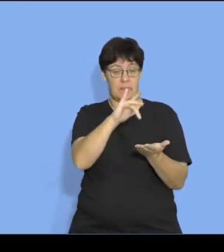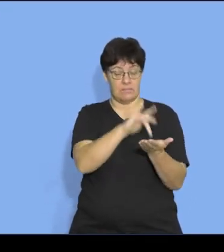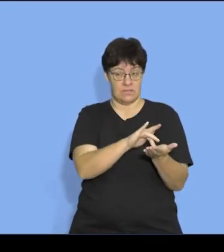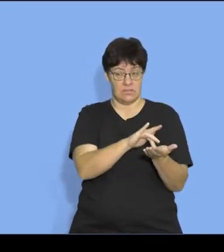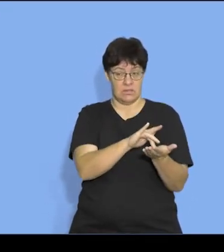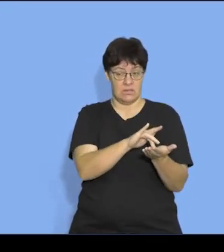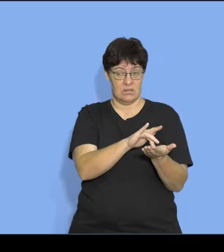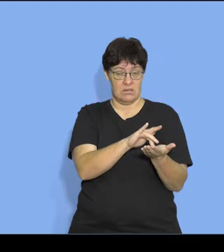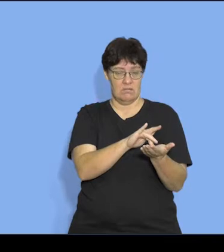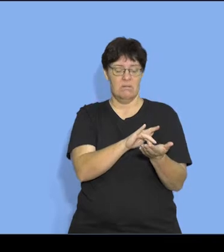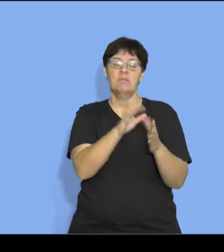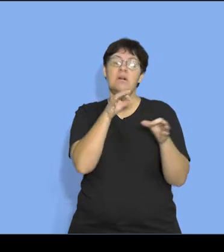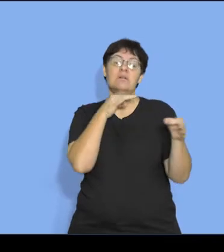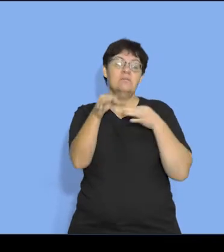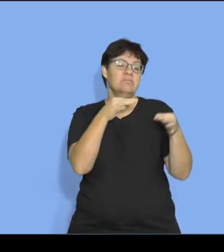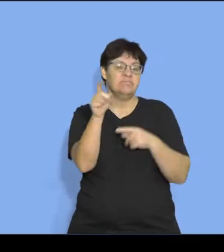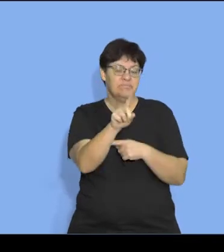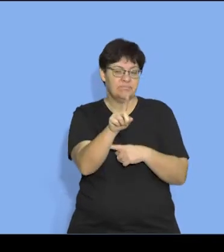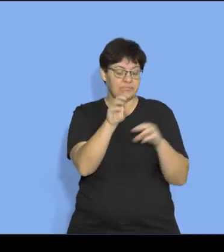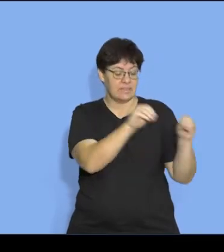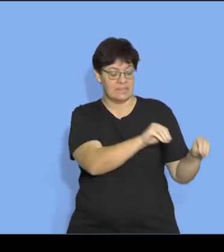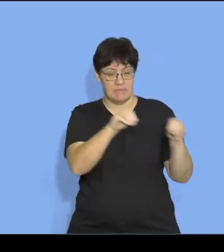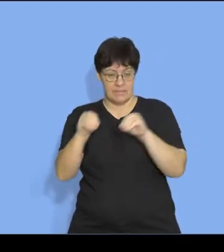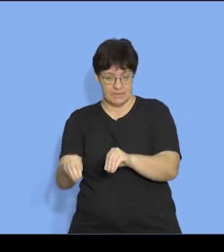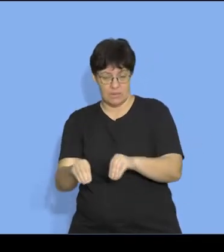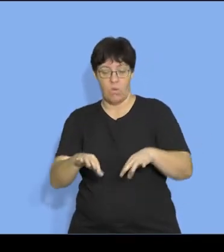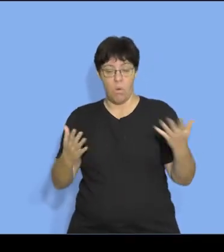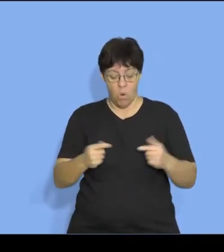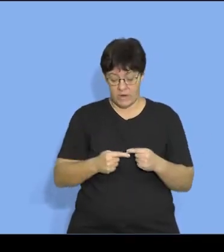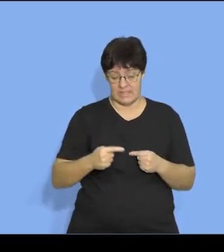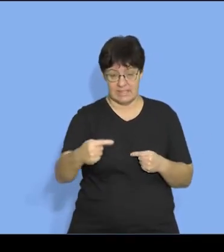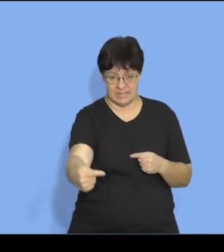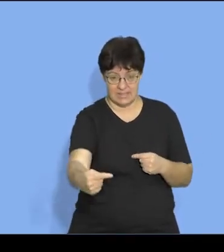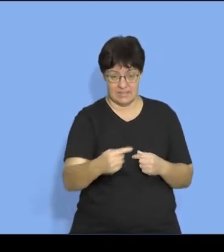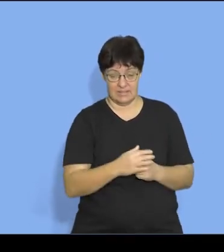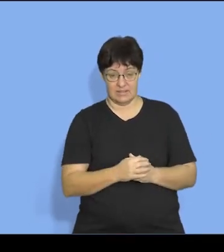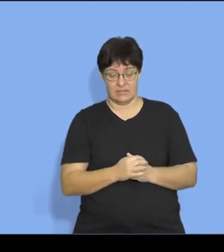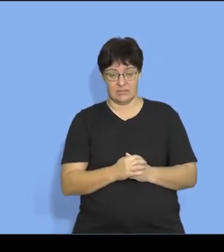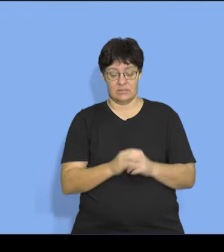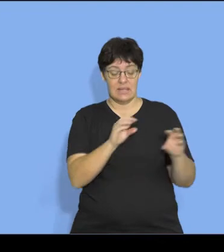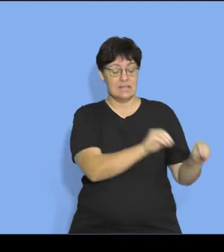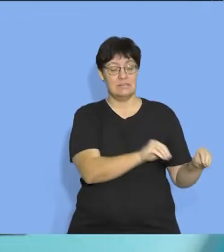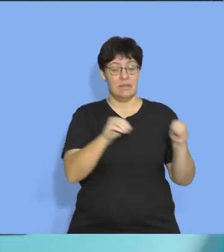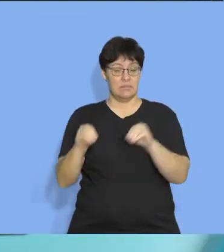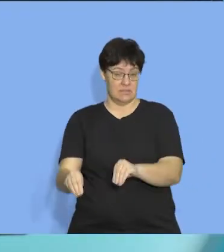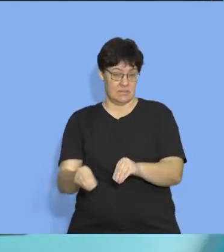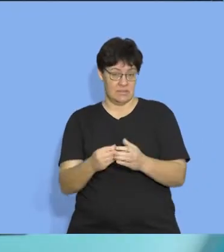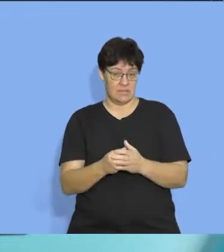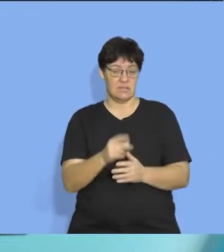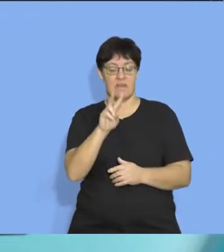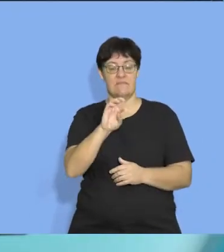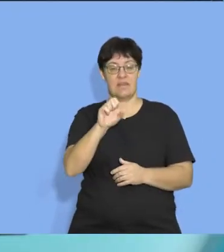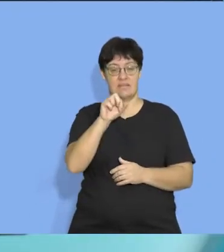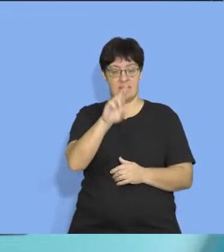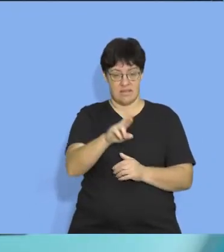position can be described as a displacement or a distance. Displacement is a